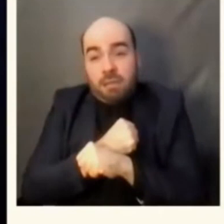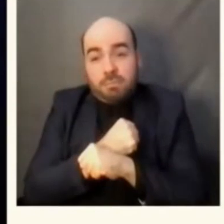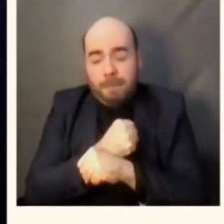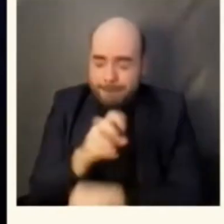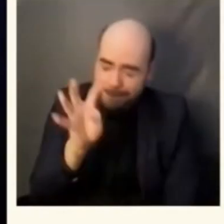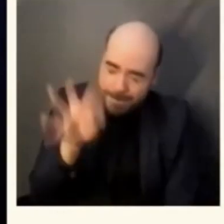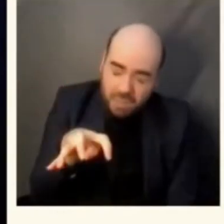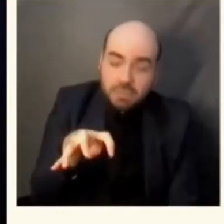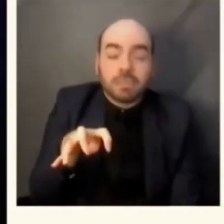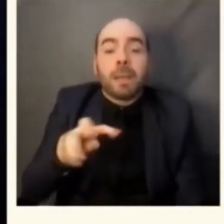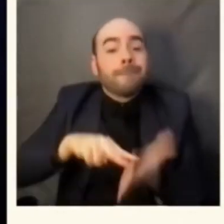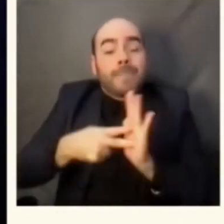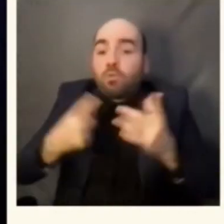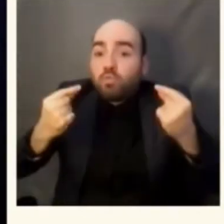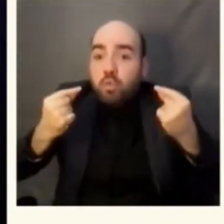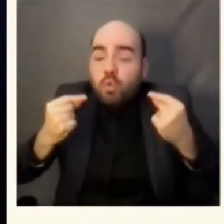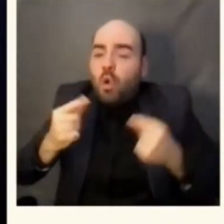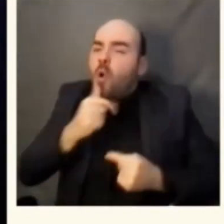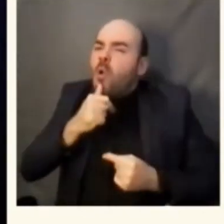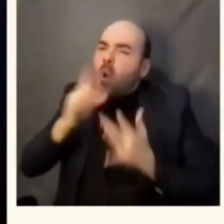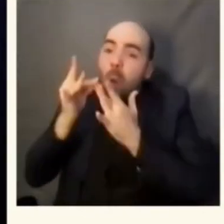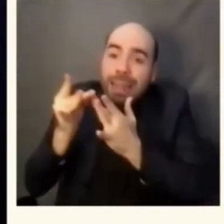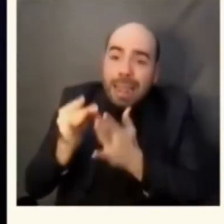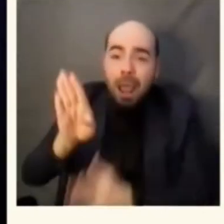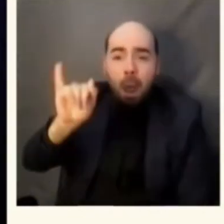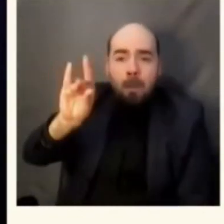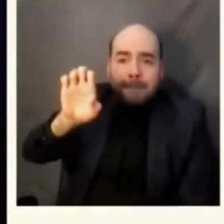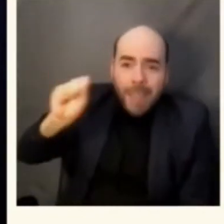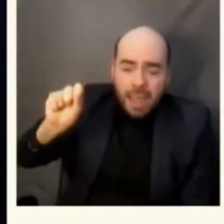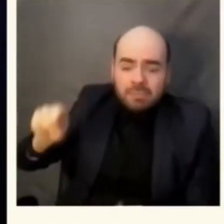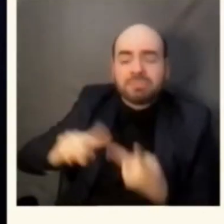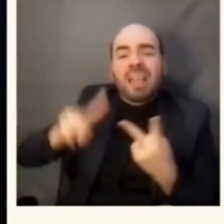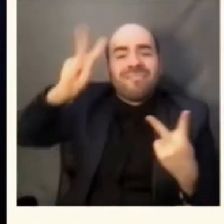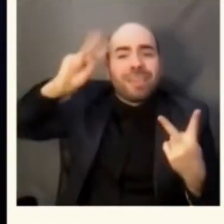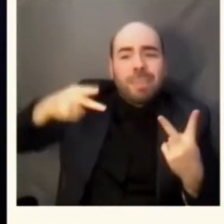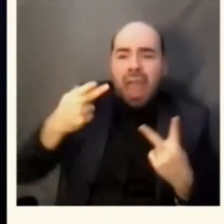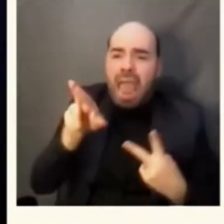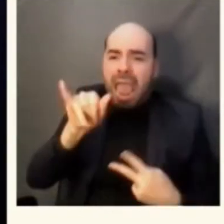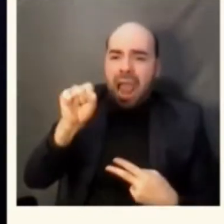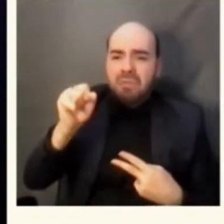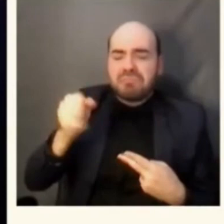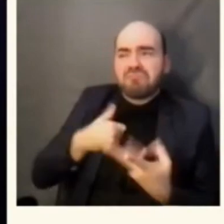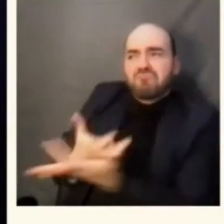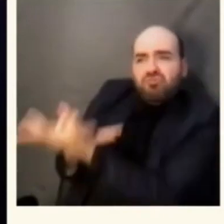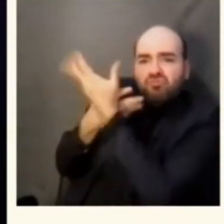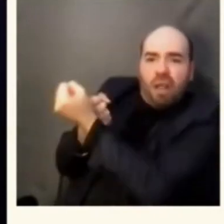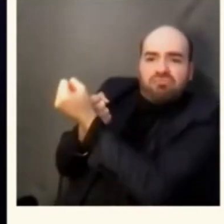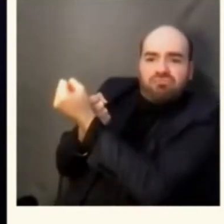leading us than President Biden and Vice President Harris.